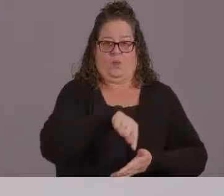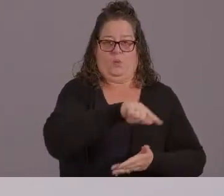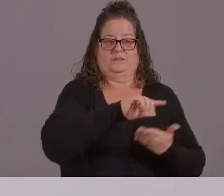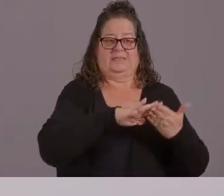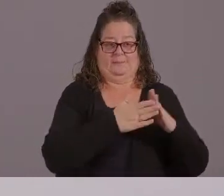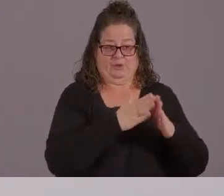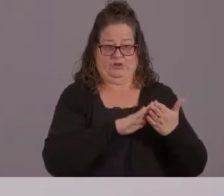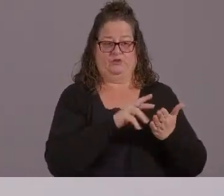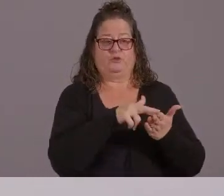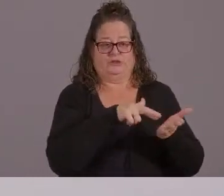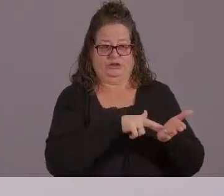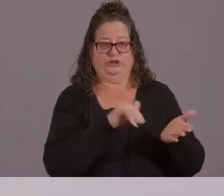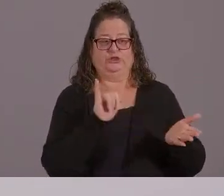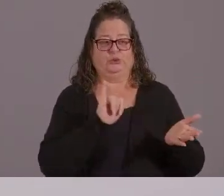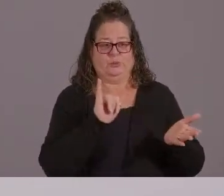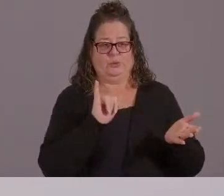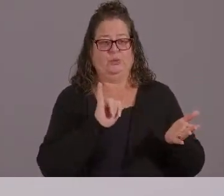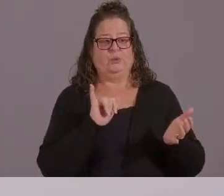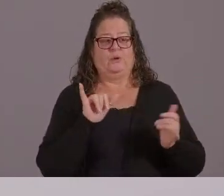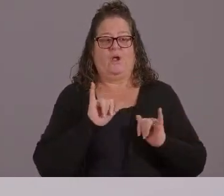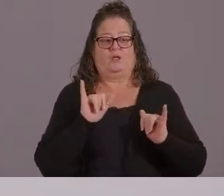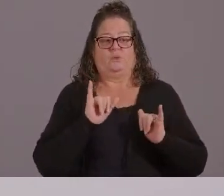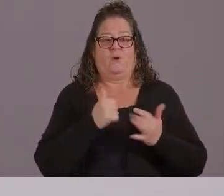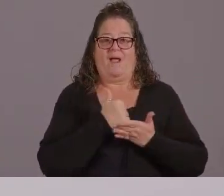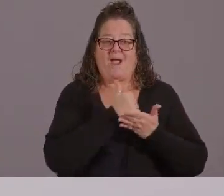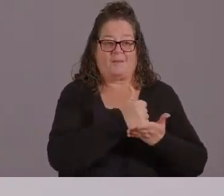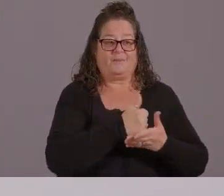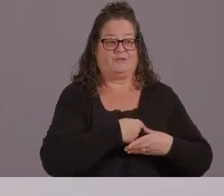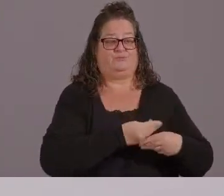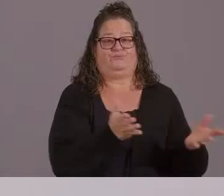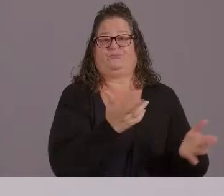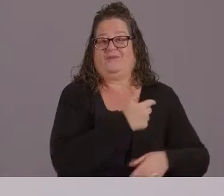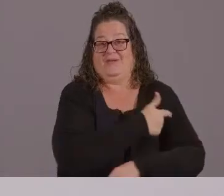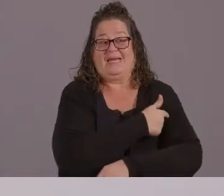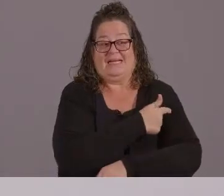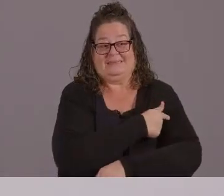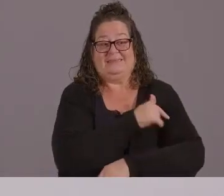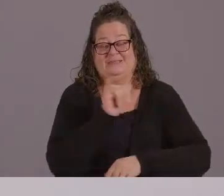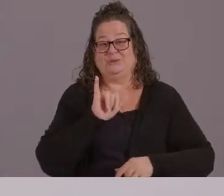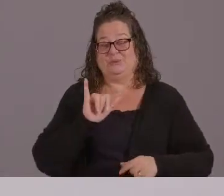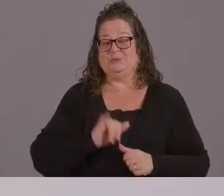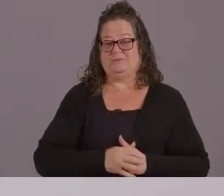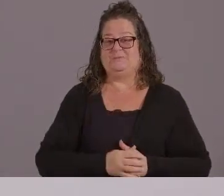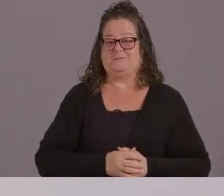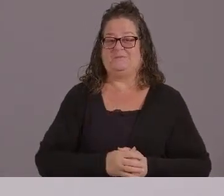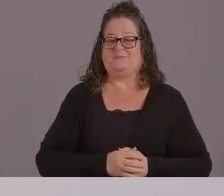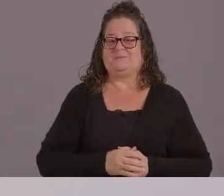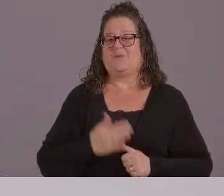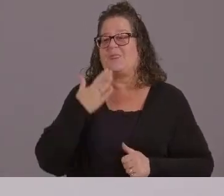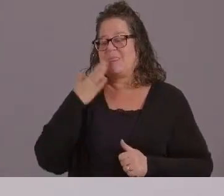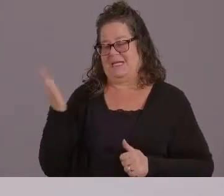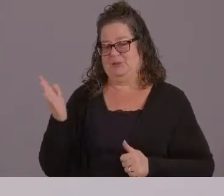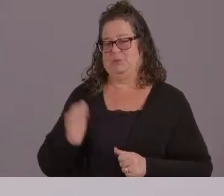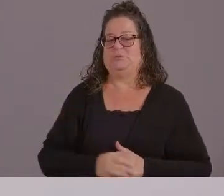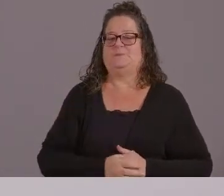administer vaccine to those that are homebound. Thank you so much. You're welcome. Eric